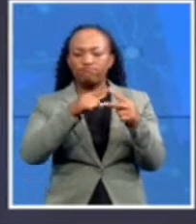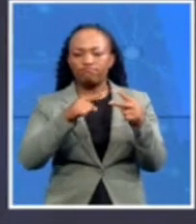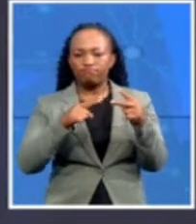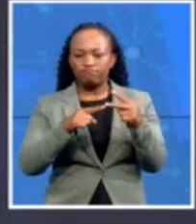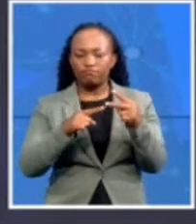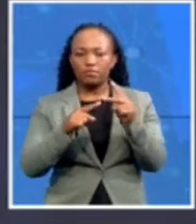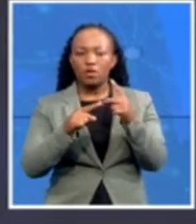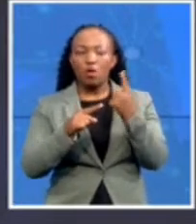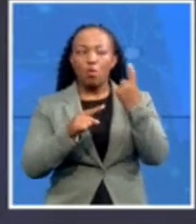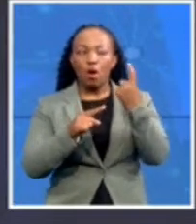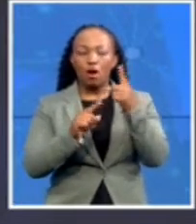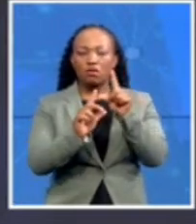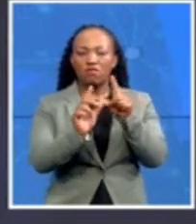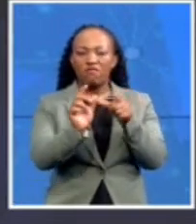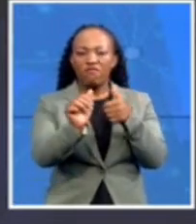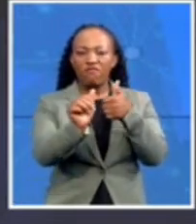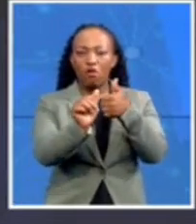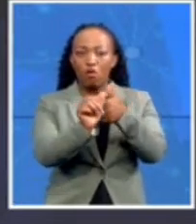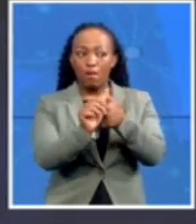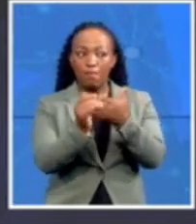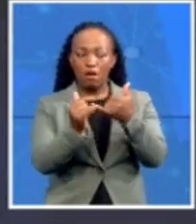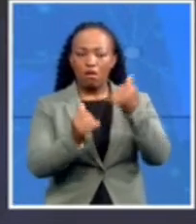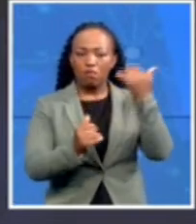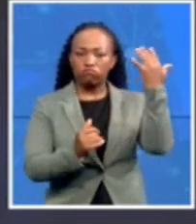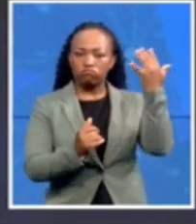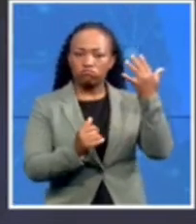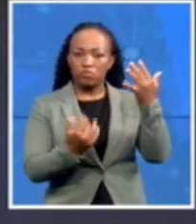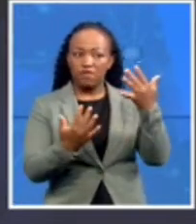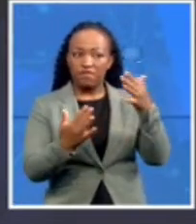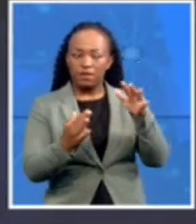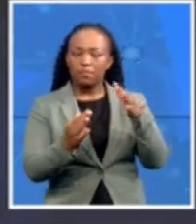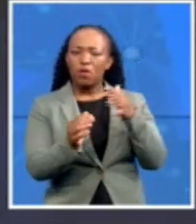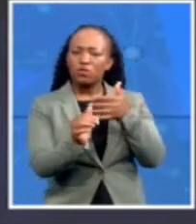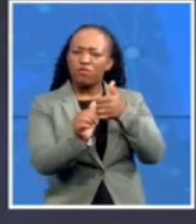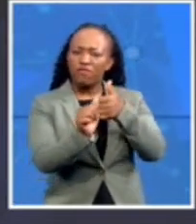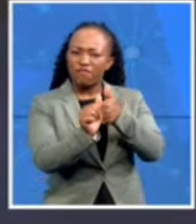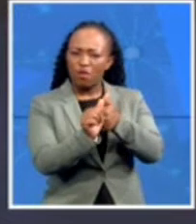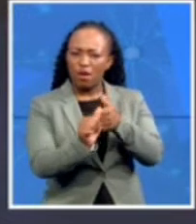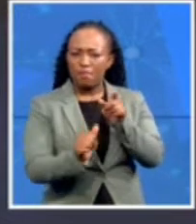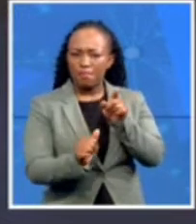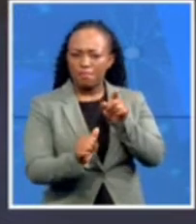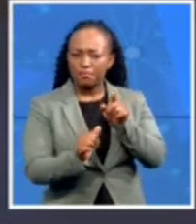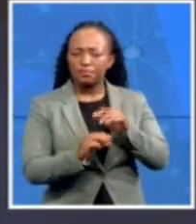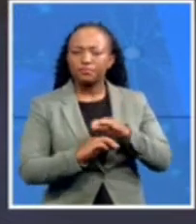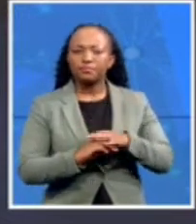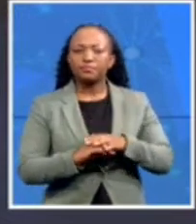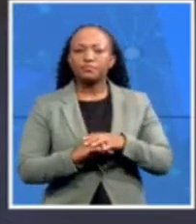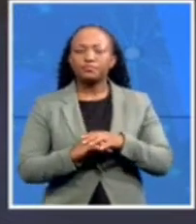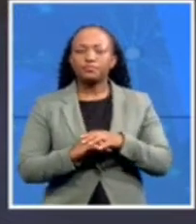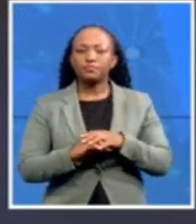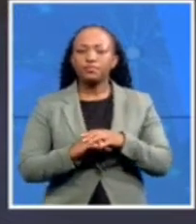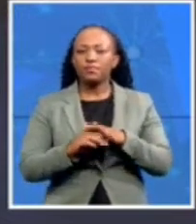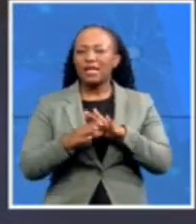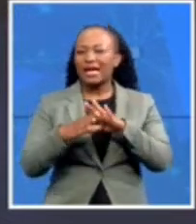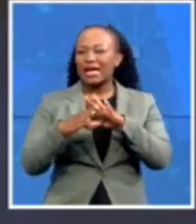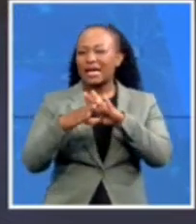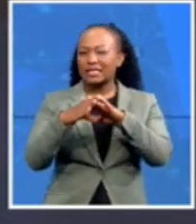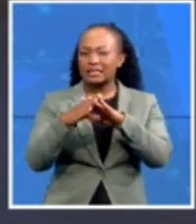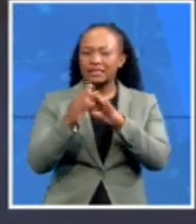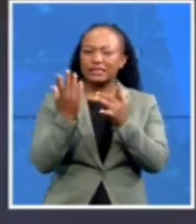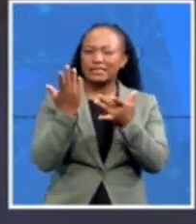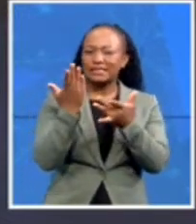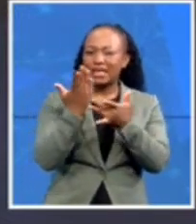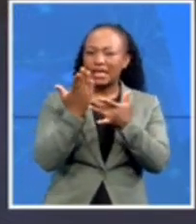now. Just wondering what the technical reasons were that were raised by the municipalities and the